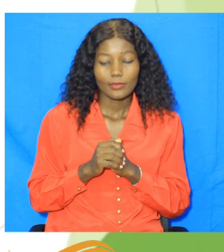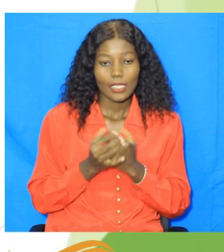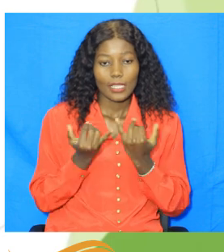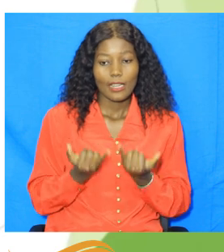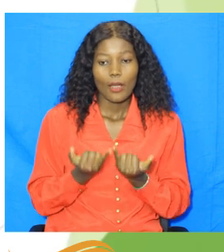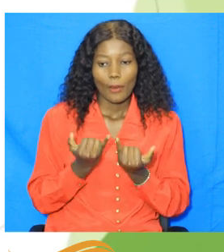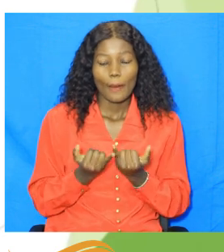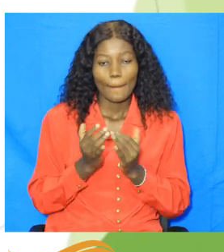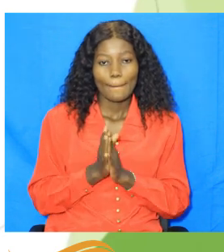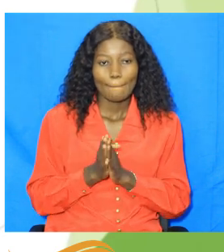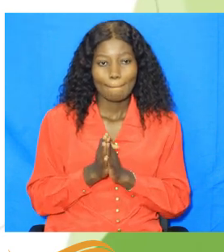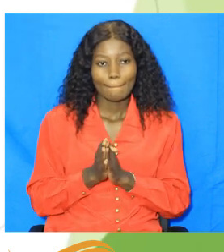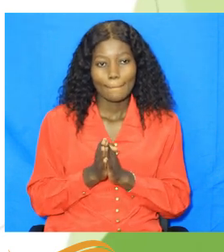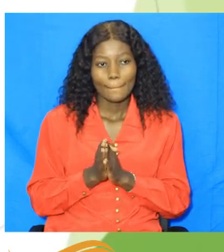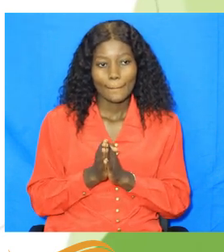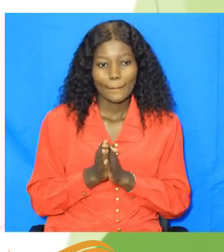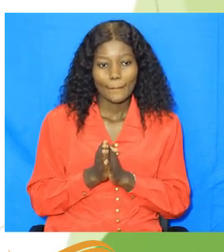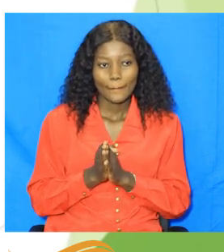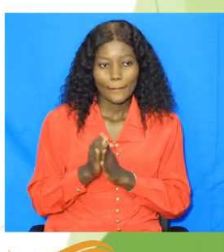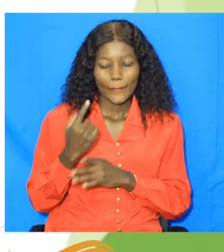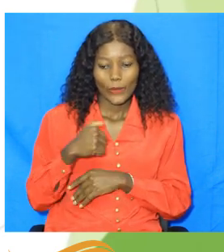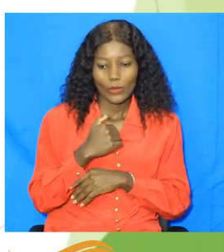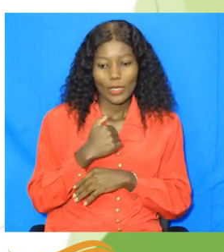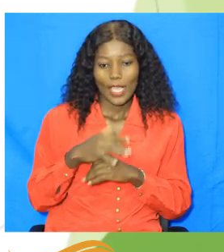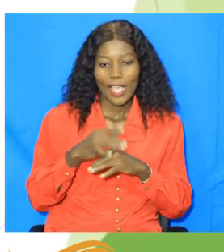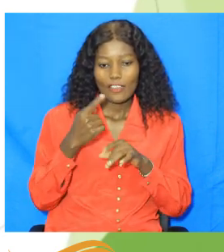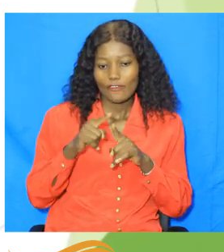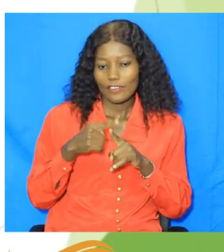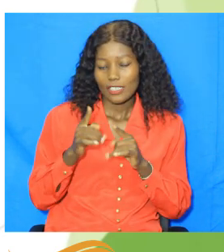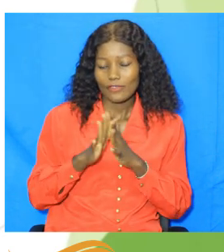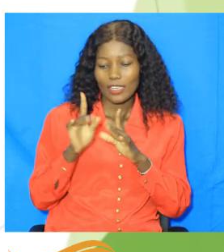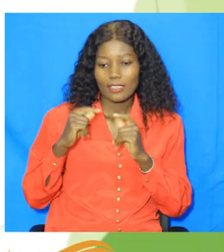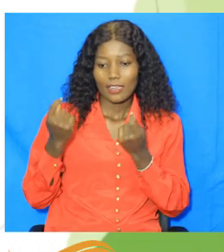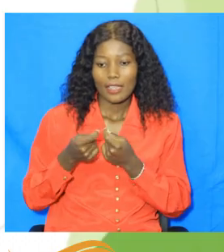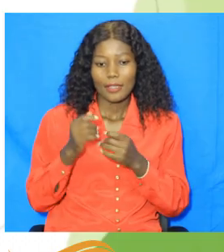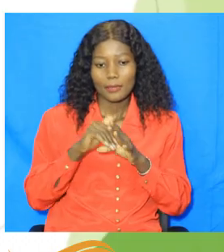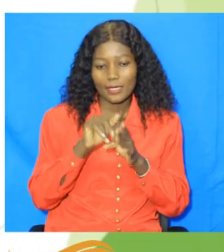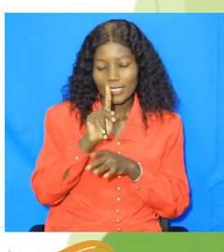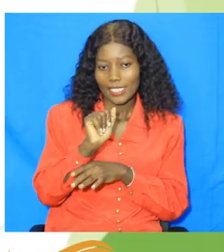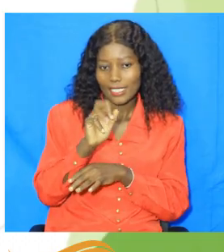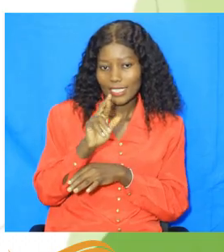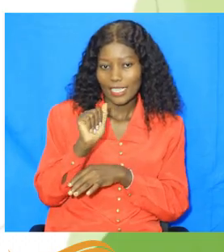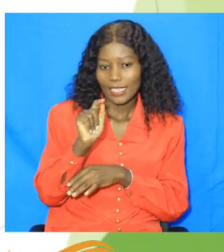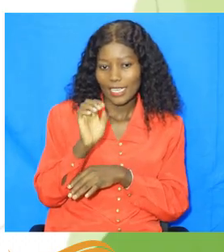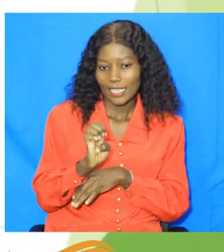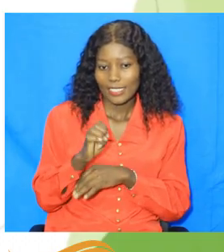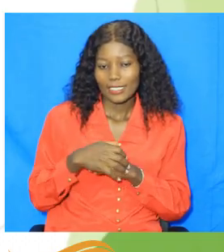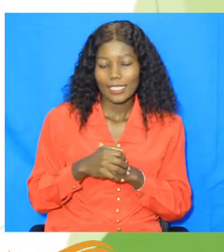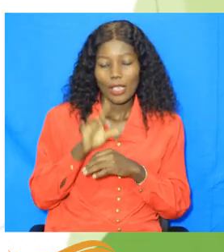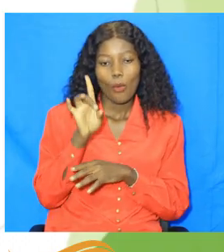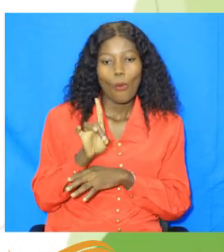So, in we have different styles in karate. One of the styles,